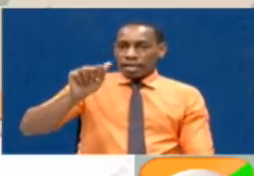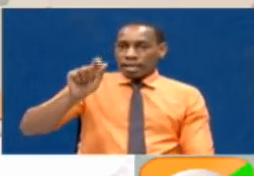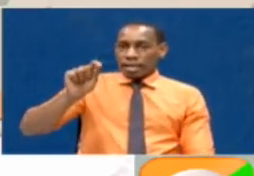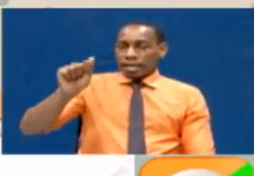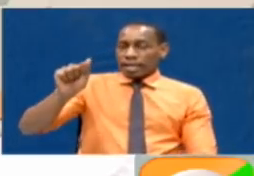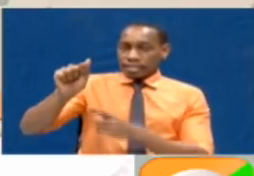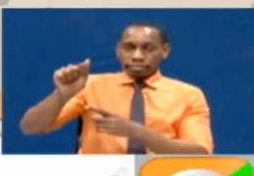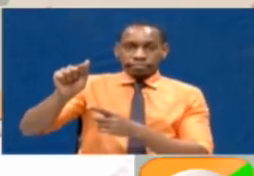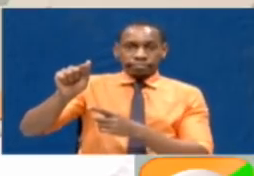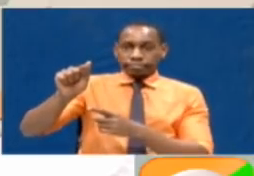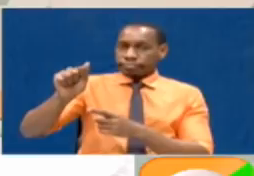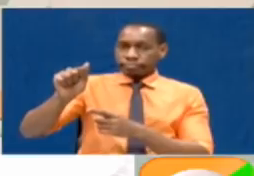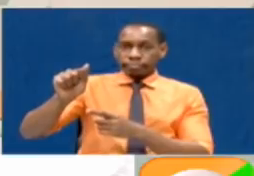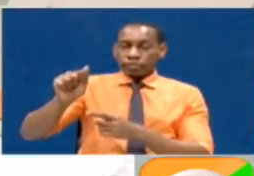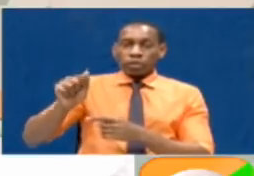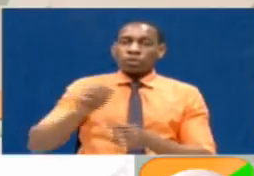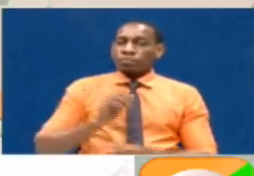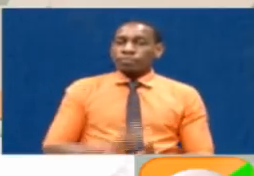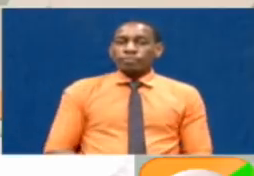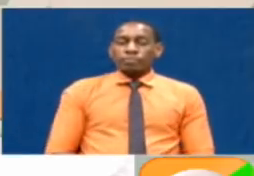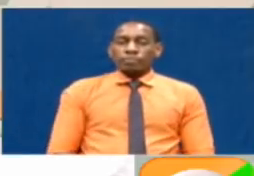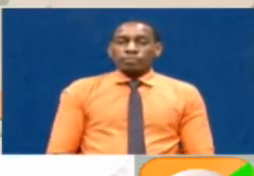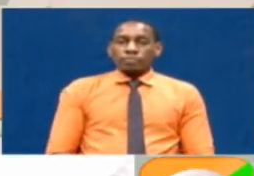are you managing that too?